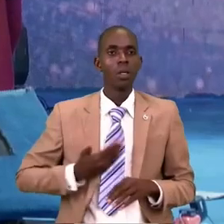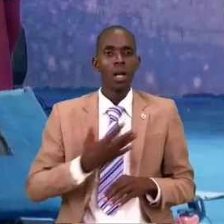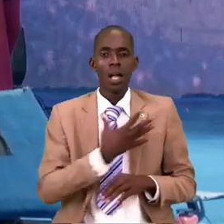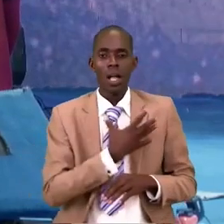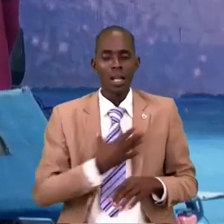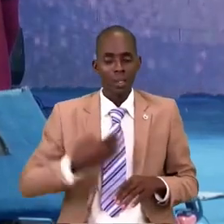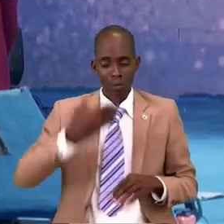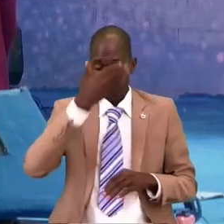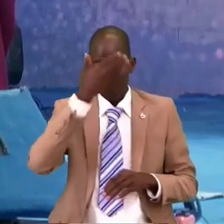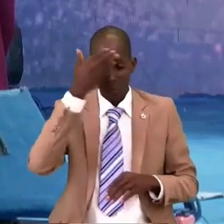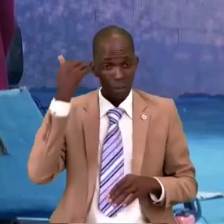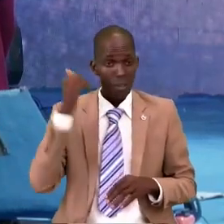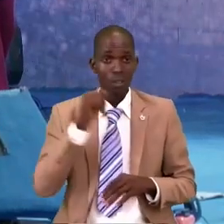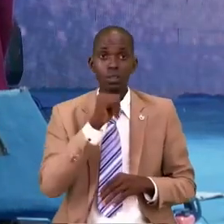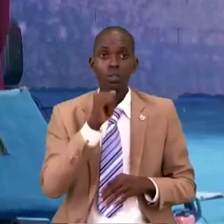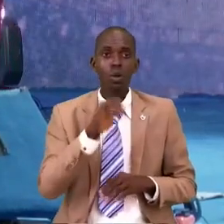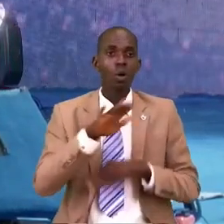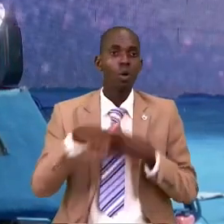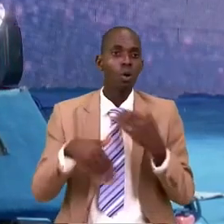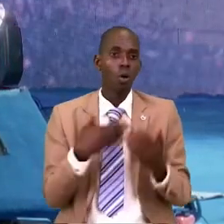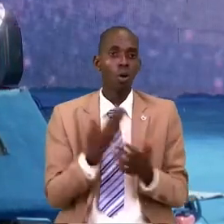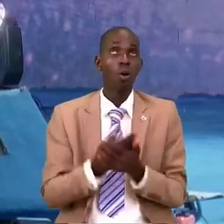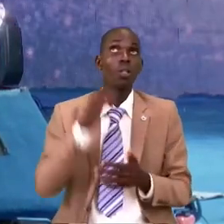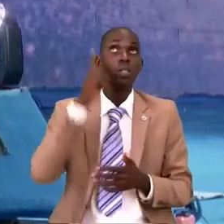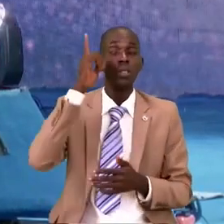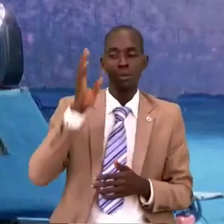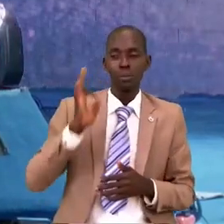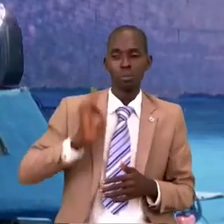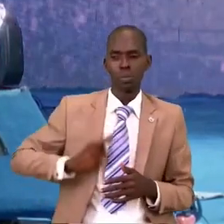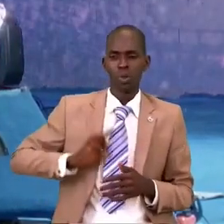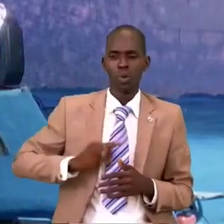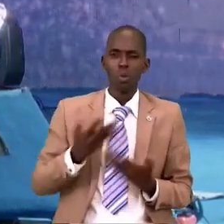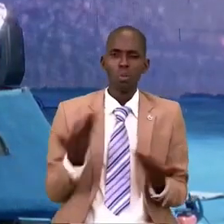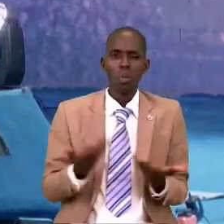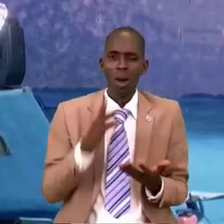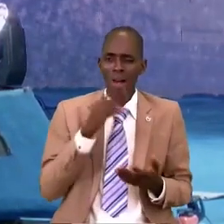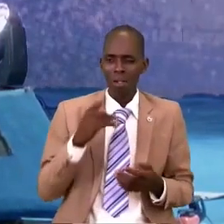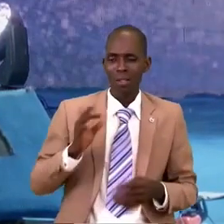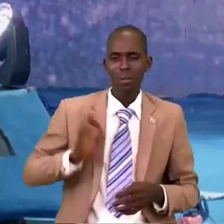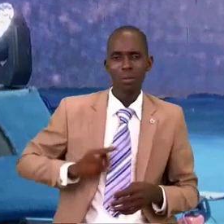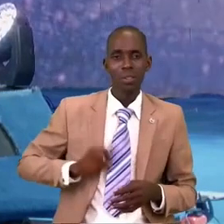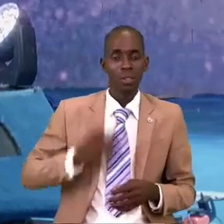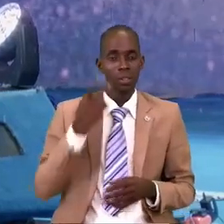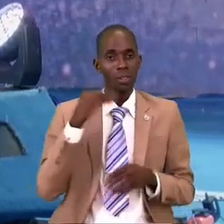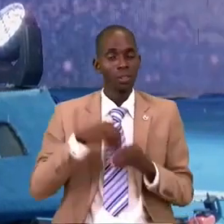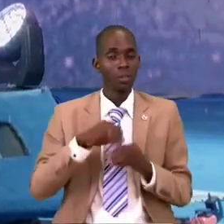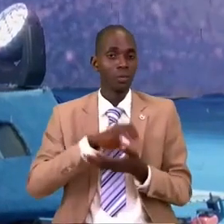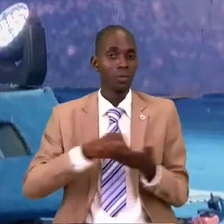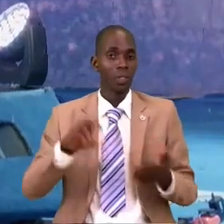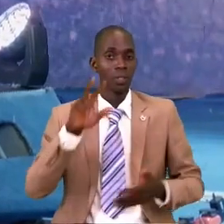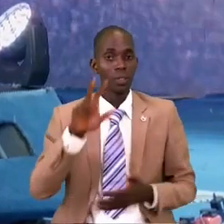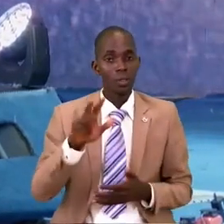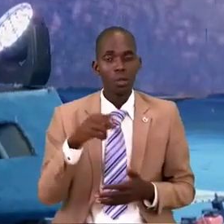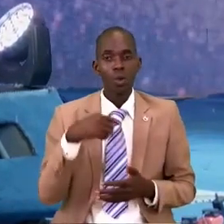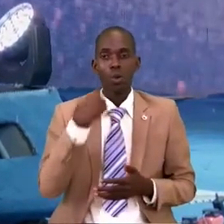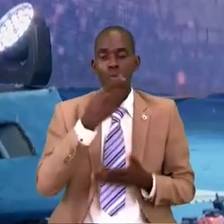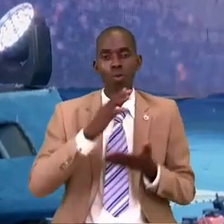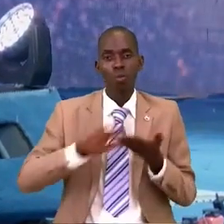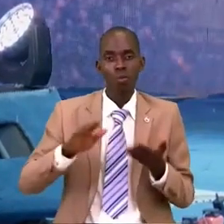says, who forgiveth all thine iniquities. All thine